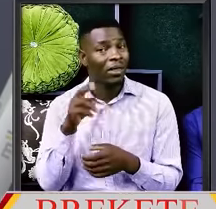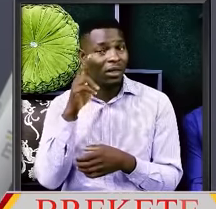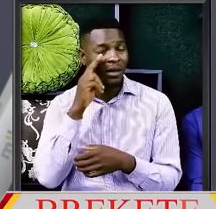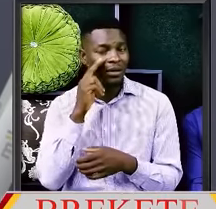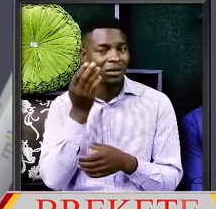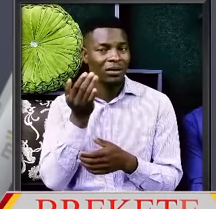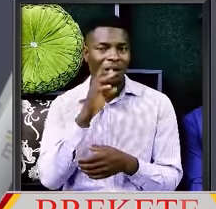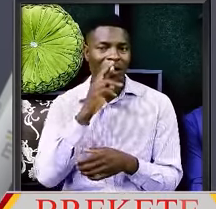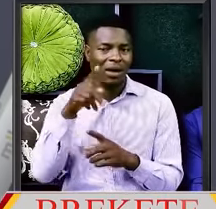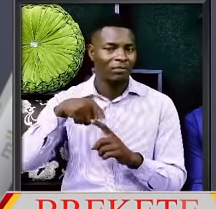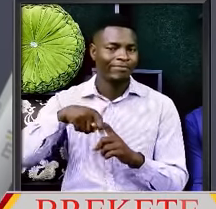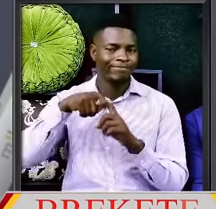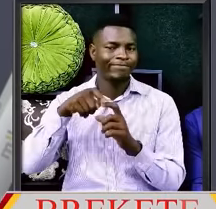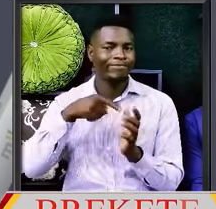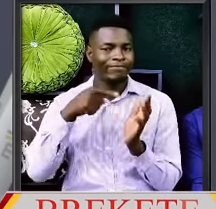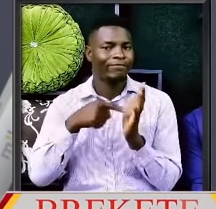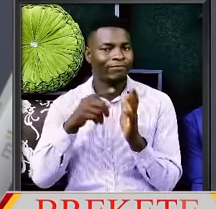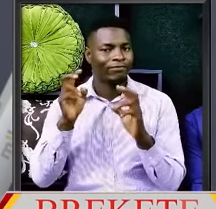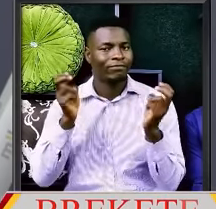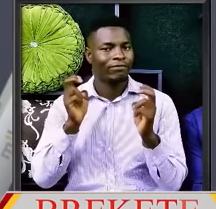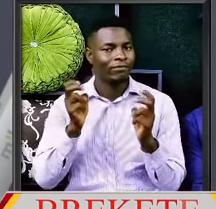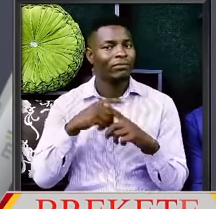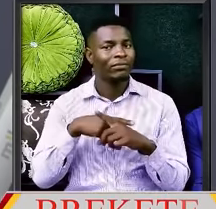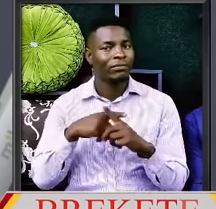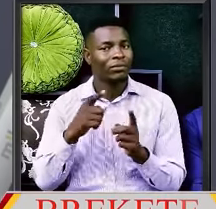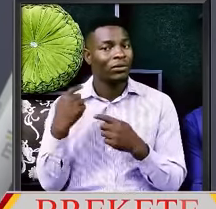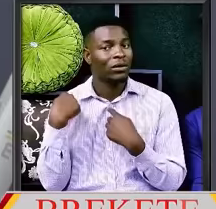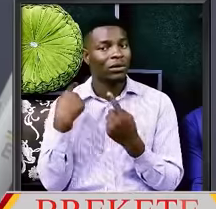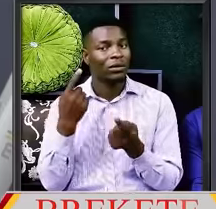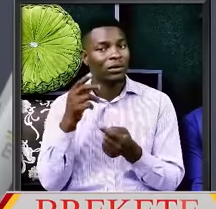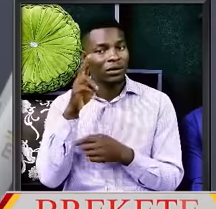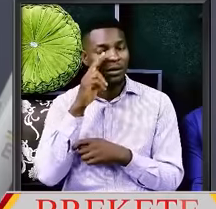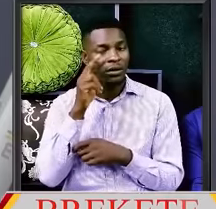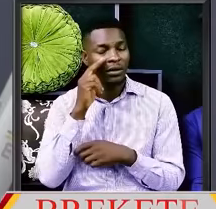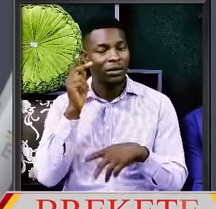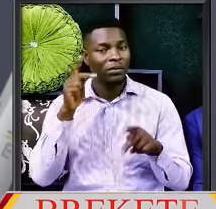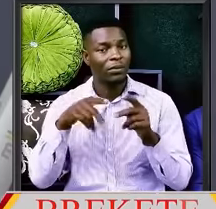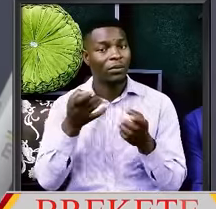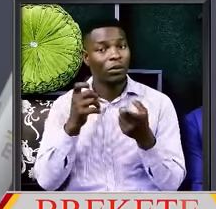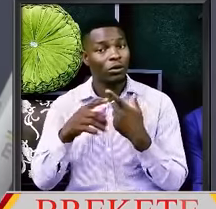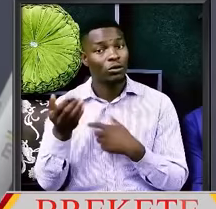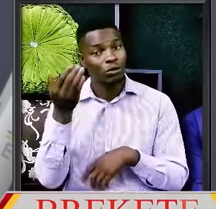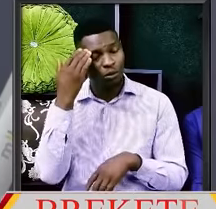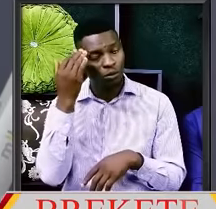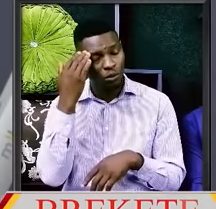case. But since the Nigerian people are having this case, we have a